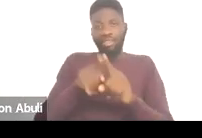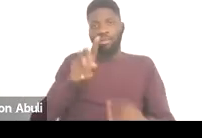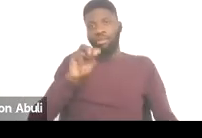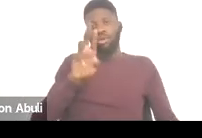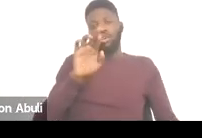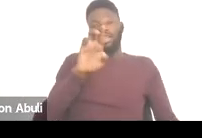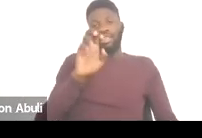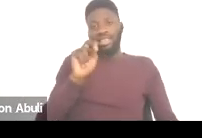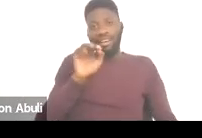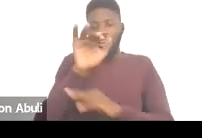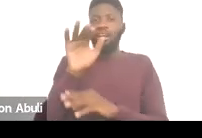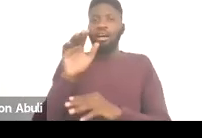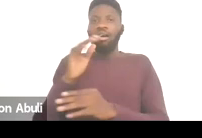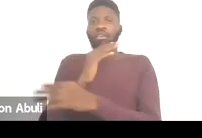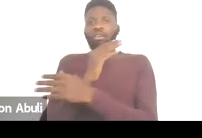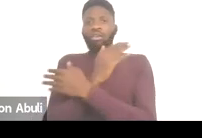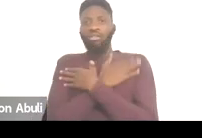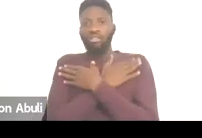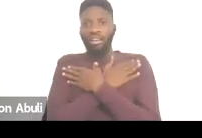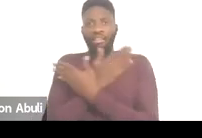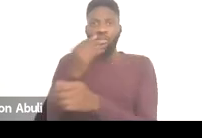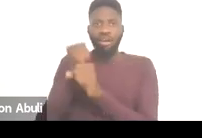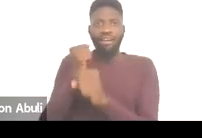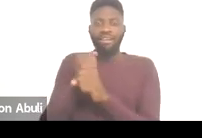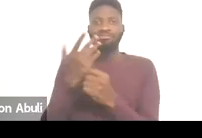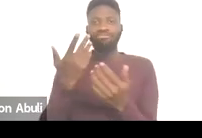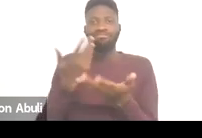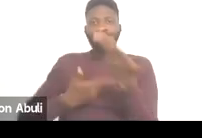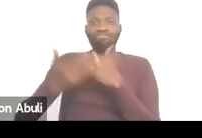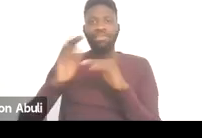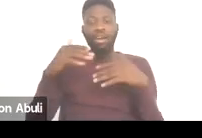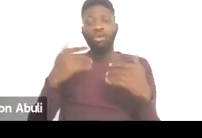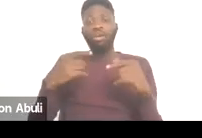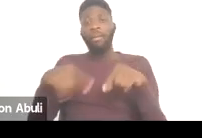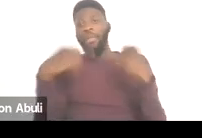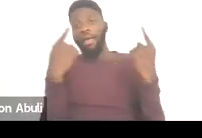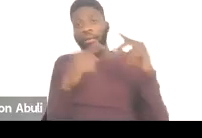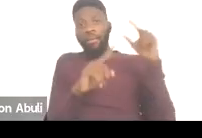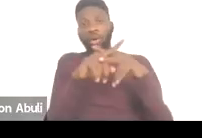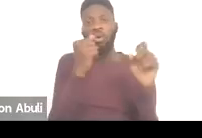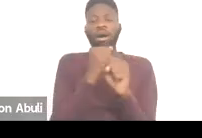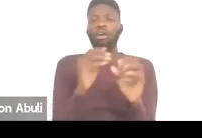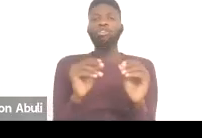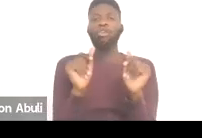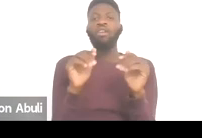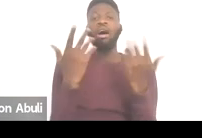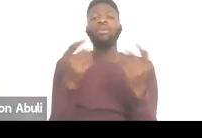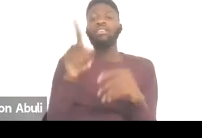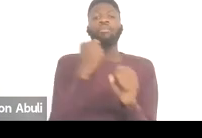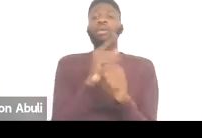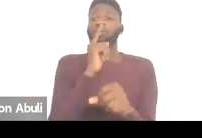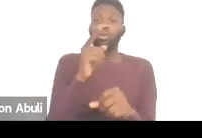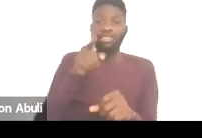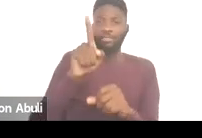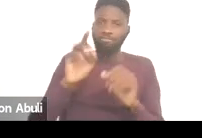at work? How do you deal with conflicts at work? How do you ensure that you're presentable,